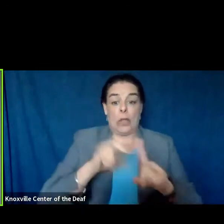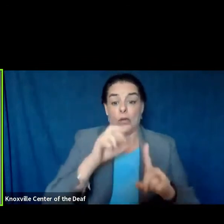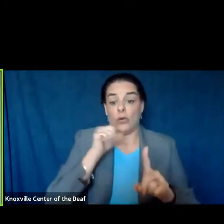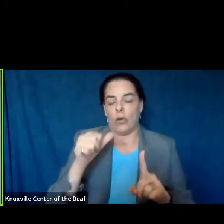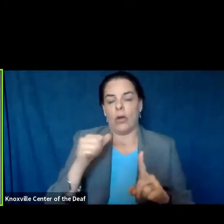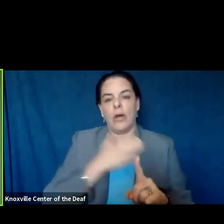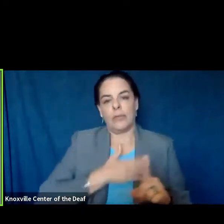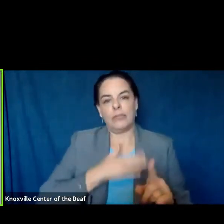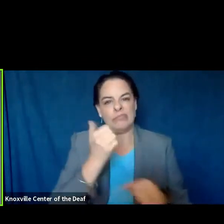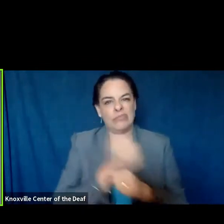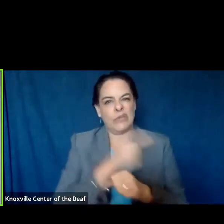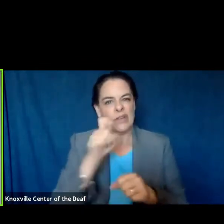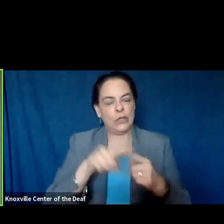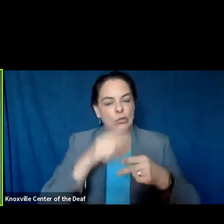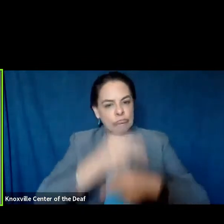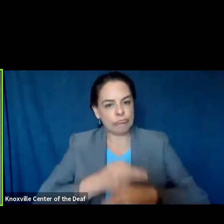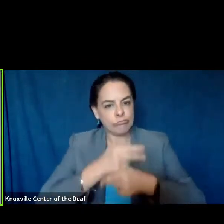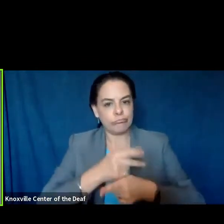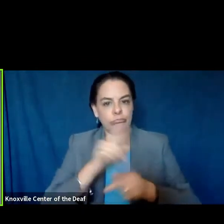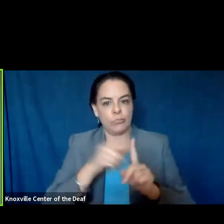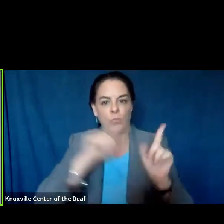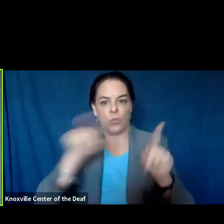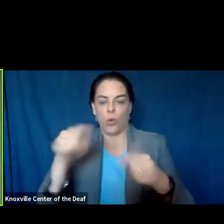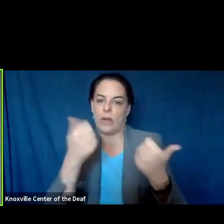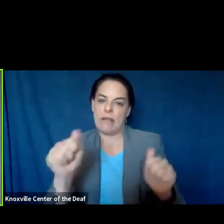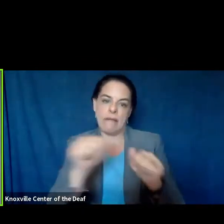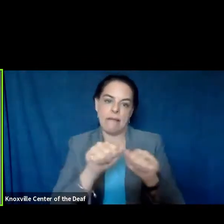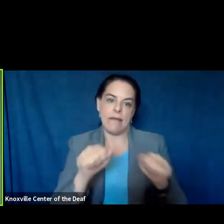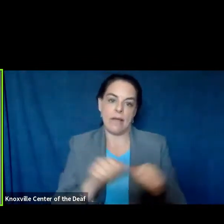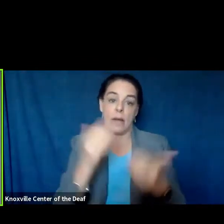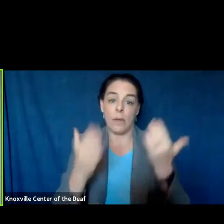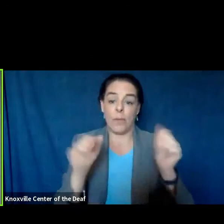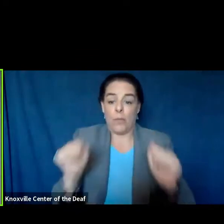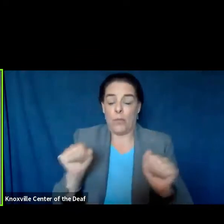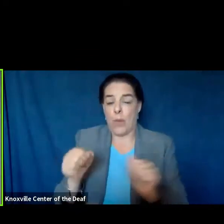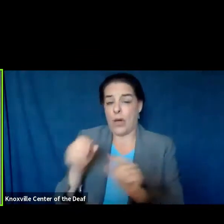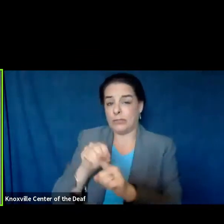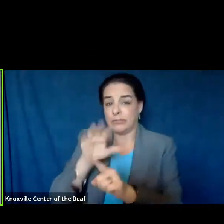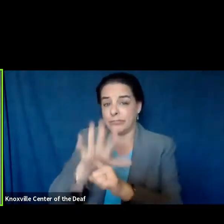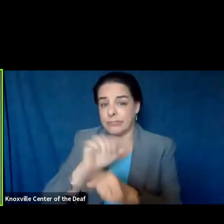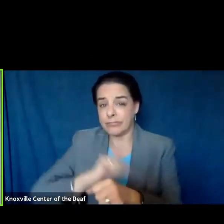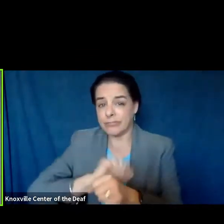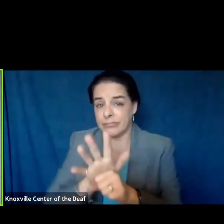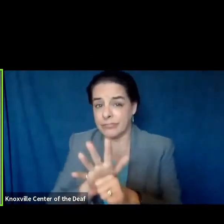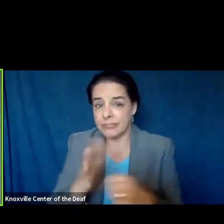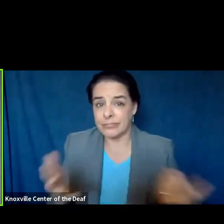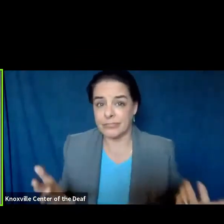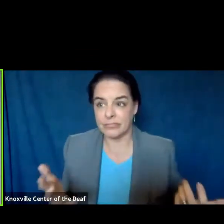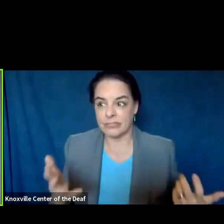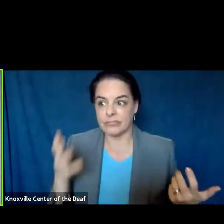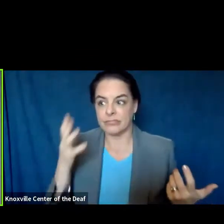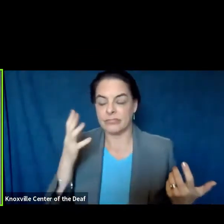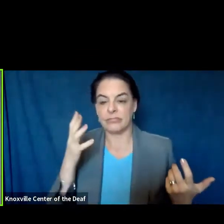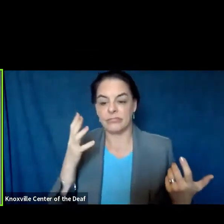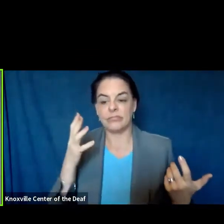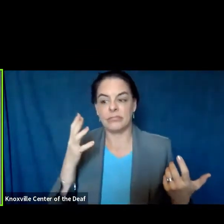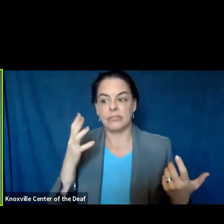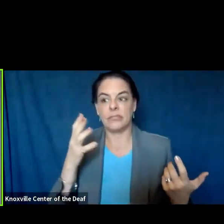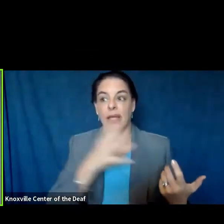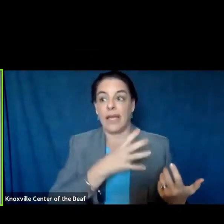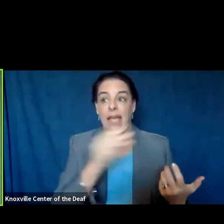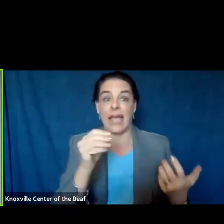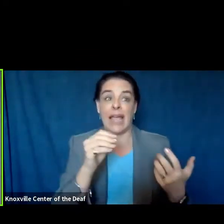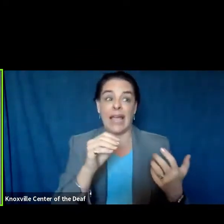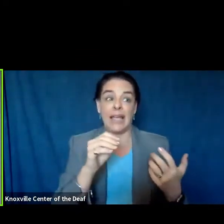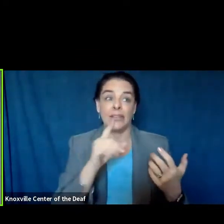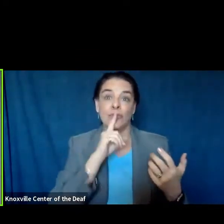when they're going to any area that they might be potentially exposed at this time with the amount of burden that we have of disease in